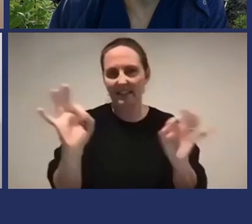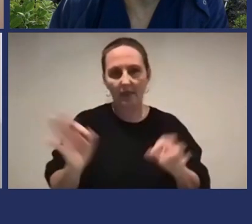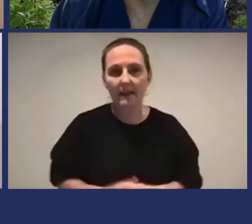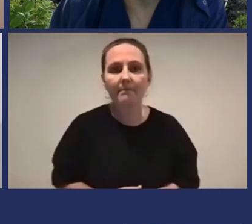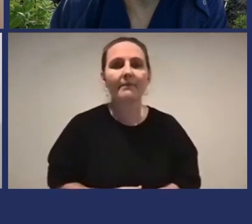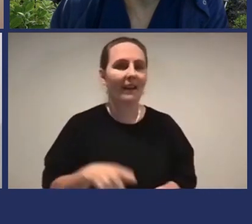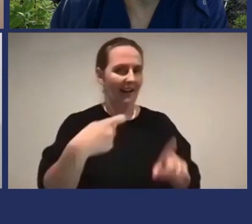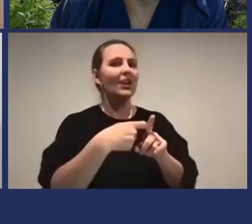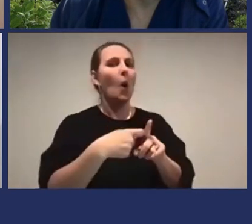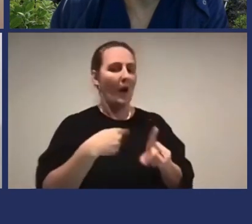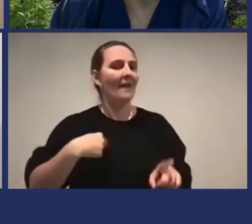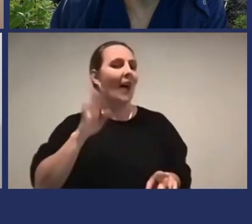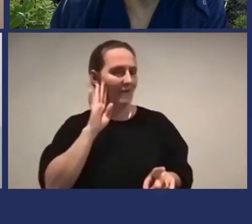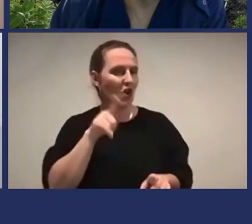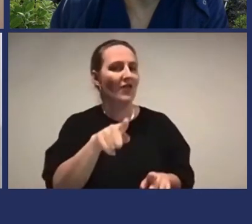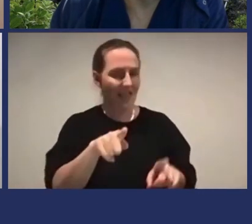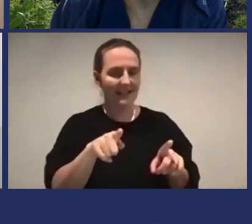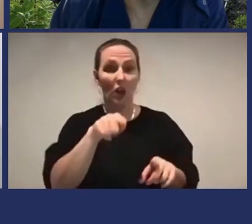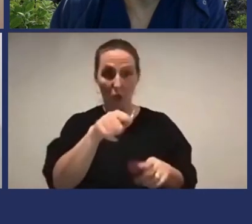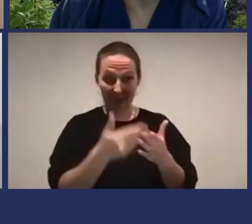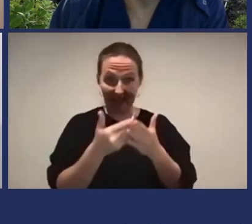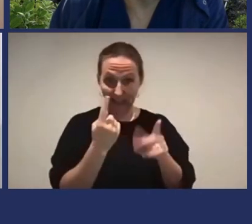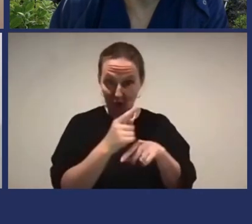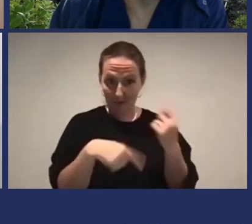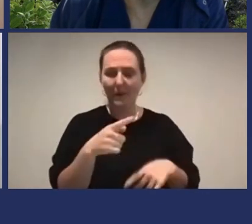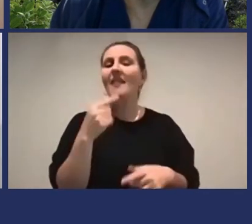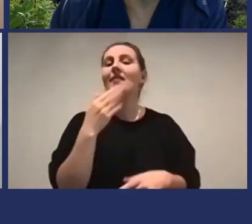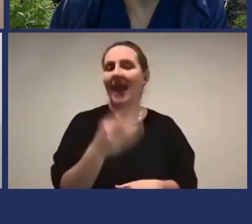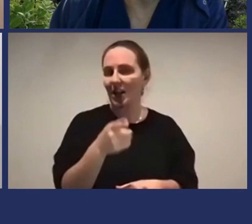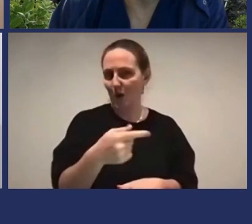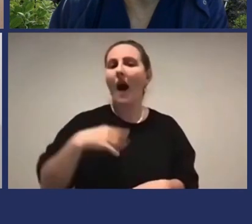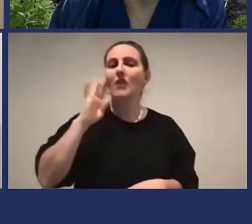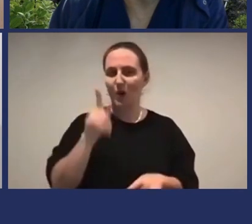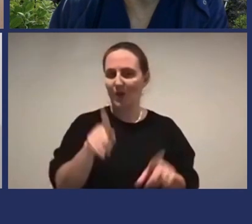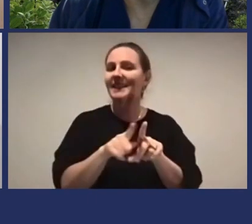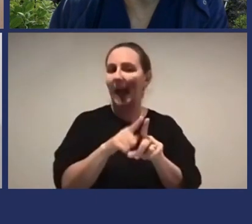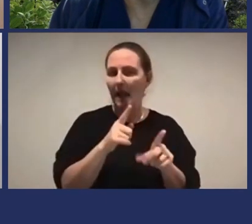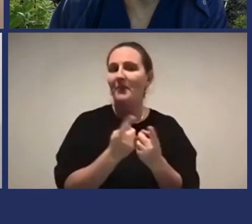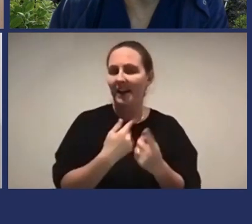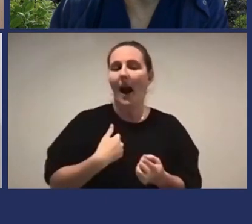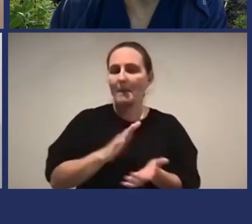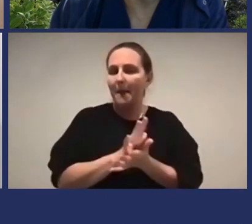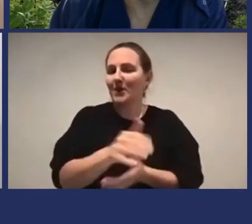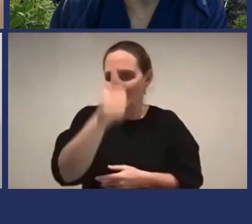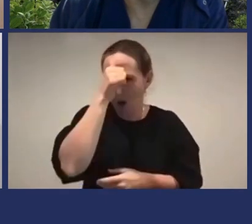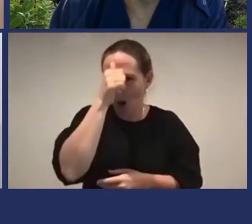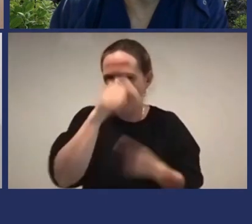that you're talking about, Michelle. So thank you. I'm glad you've got your finger on the pulse with those things. Because there's so much information swirling around